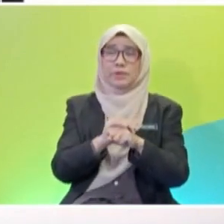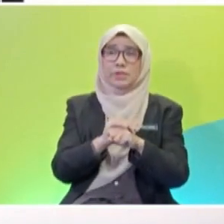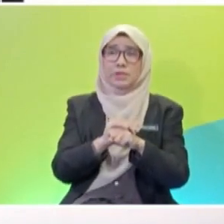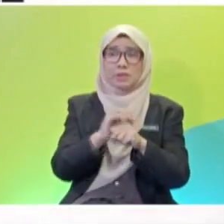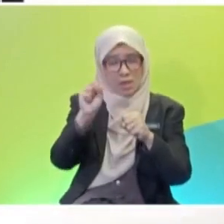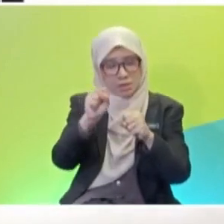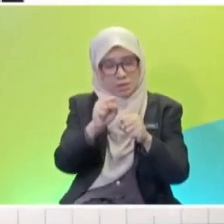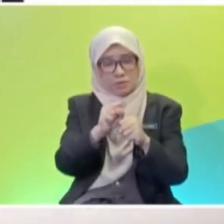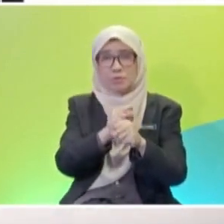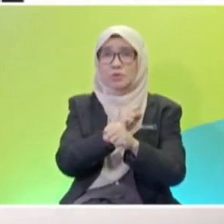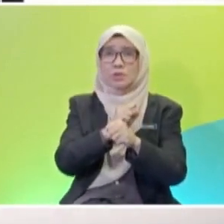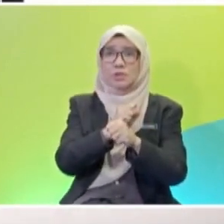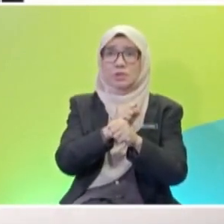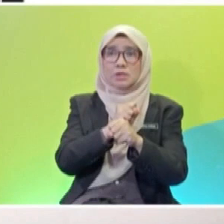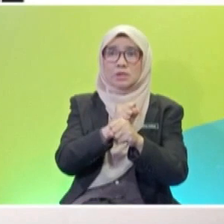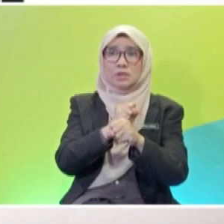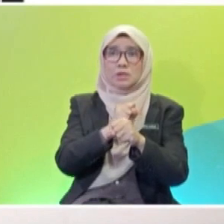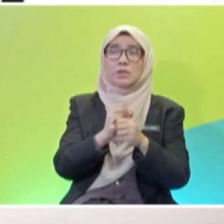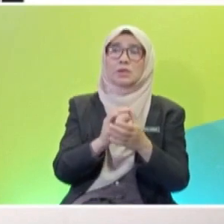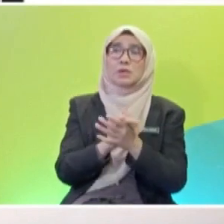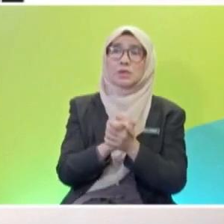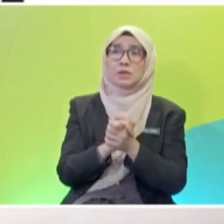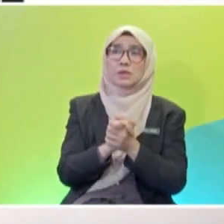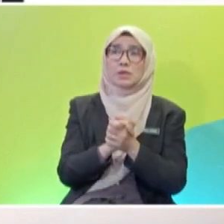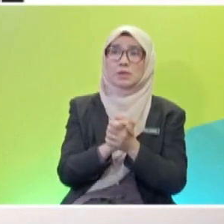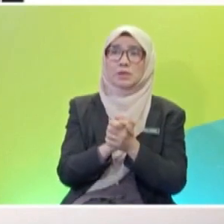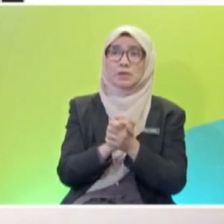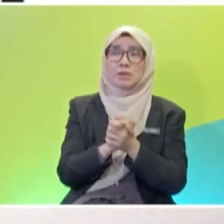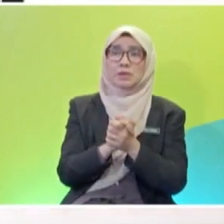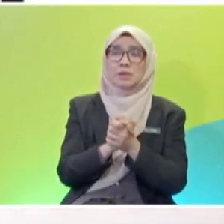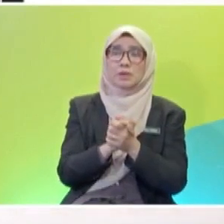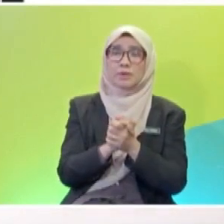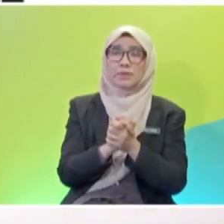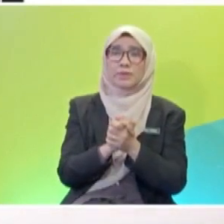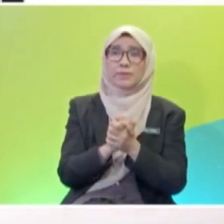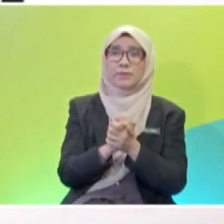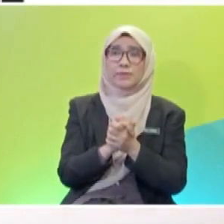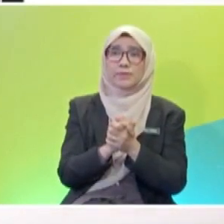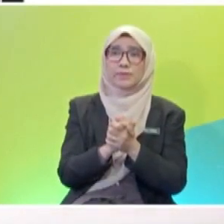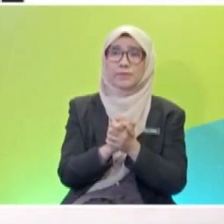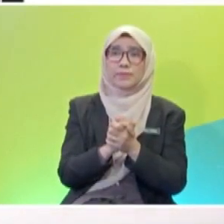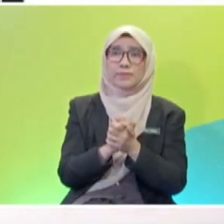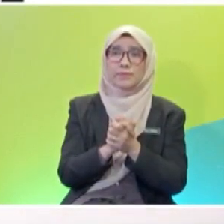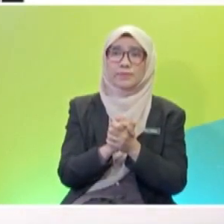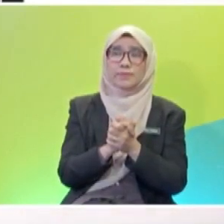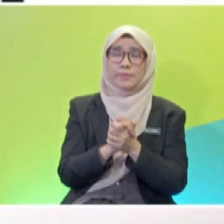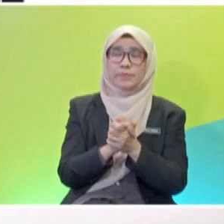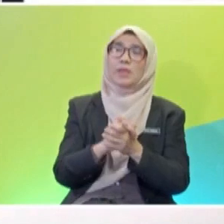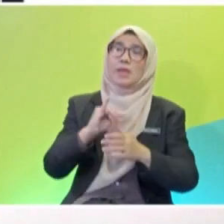Wrong. Mm-hmm. All right. How about your second question? Okay. I think I will look